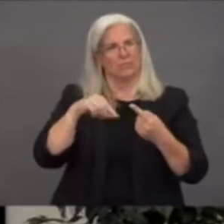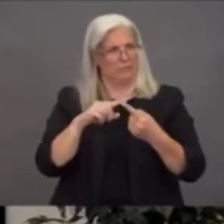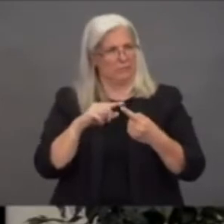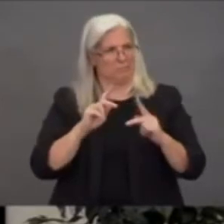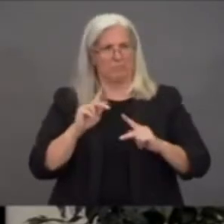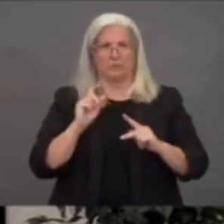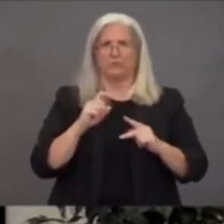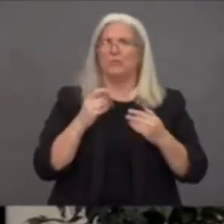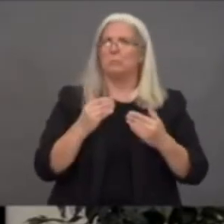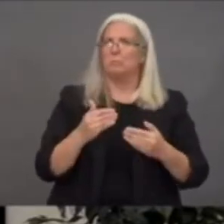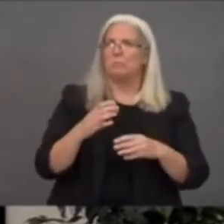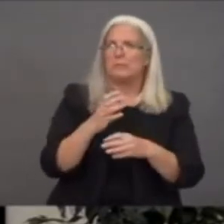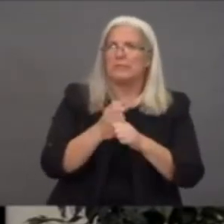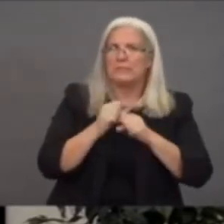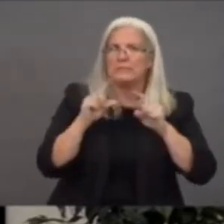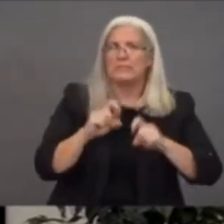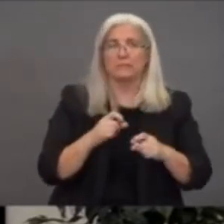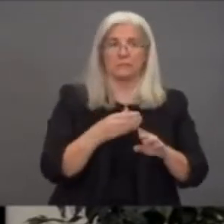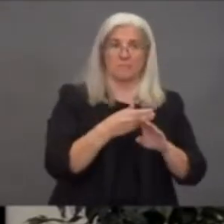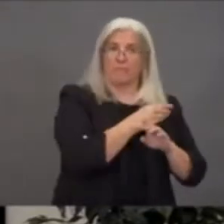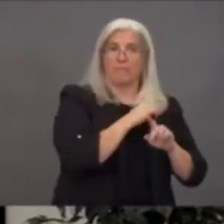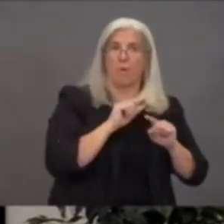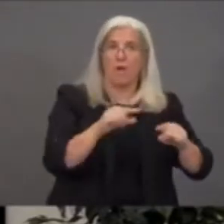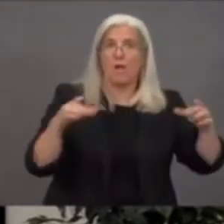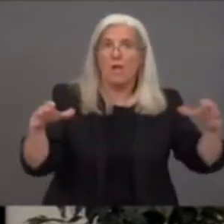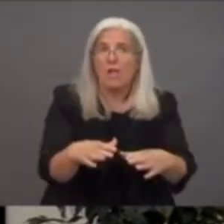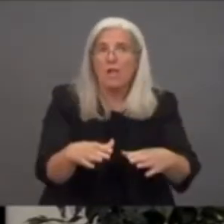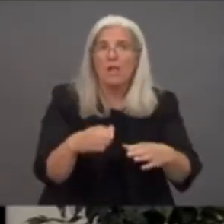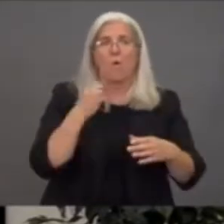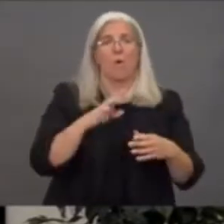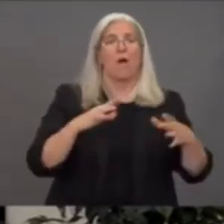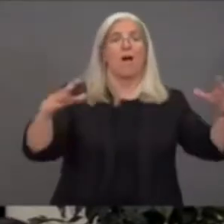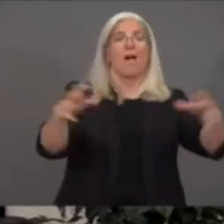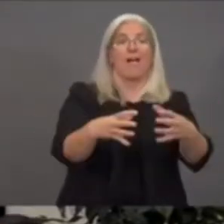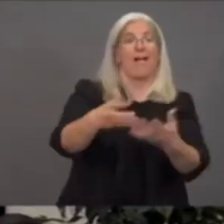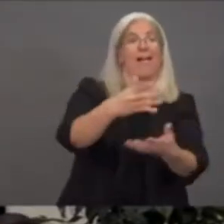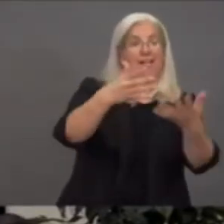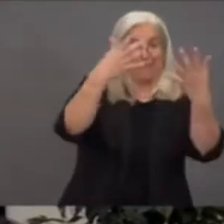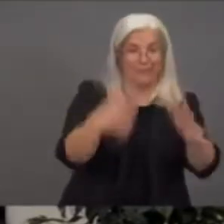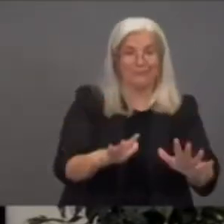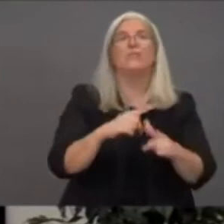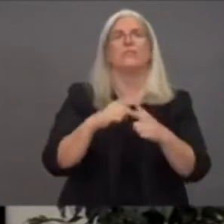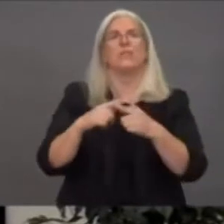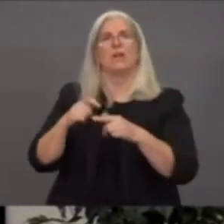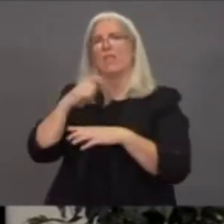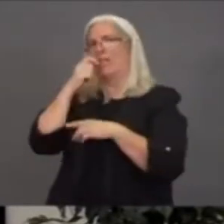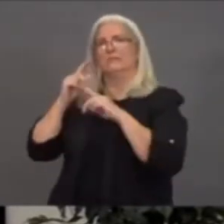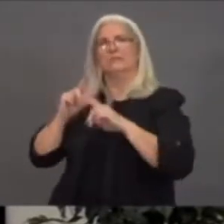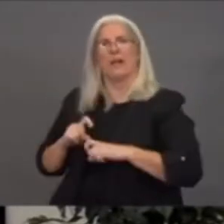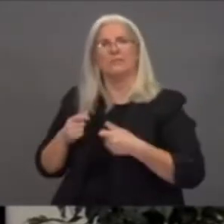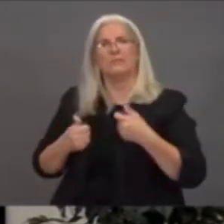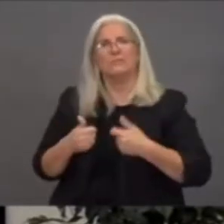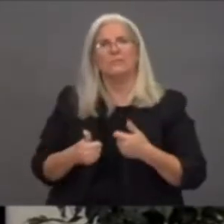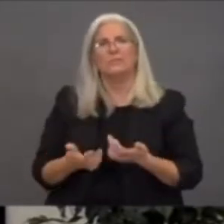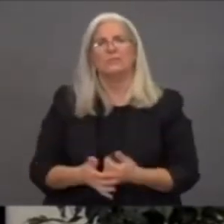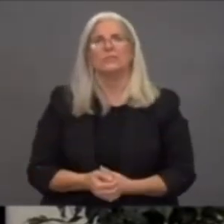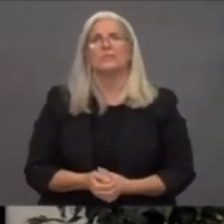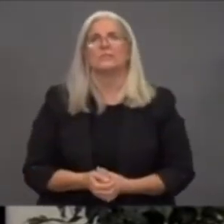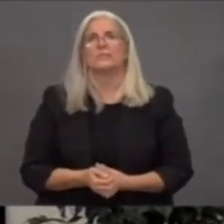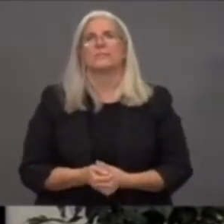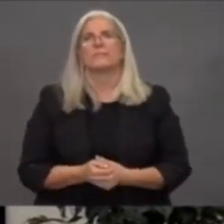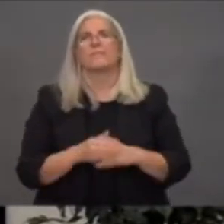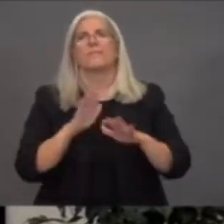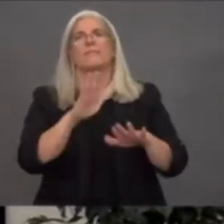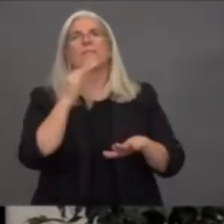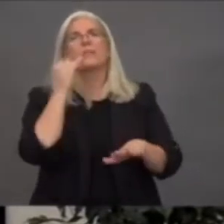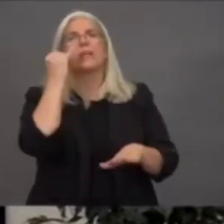tested? Before attending a gathering, after attending a gathering? Yeah, well, in general, if you're kind of not staying at